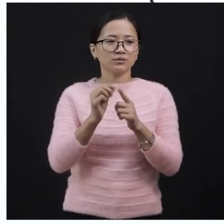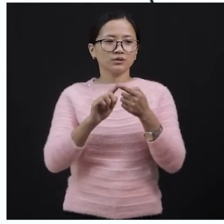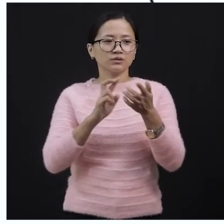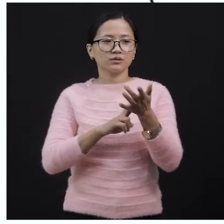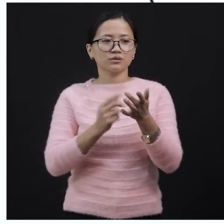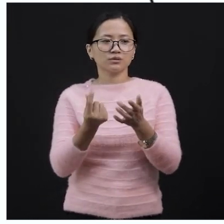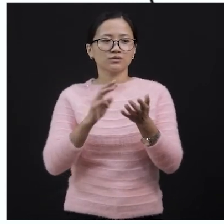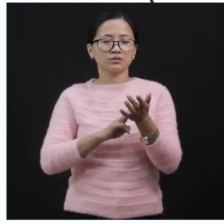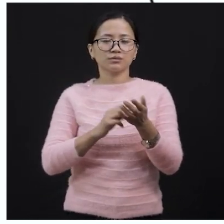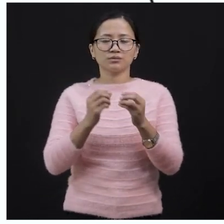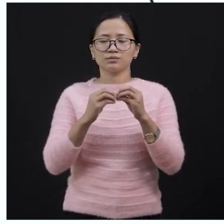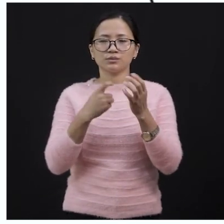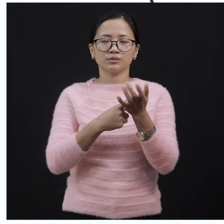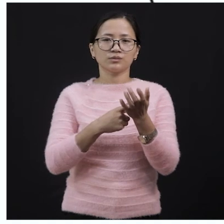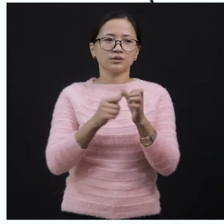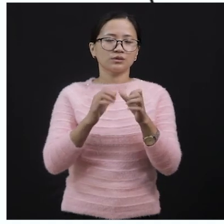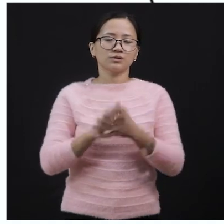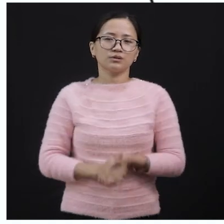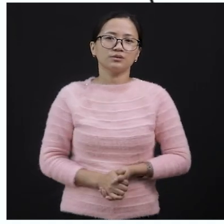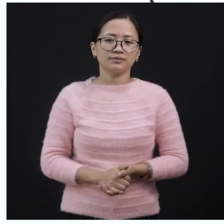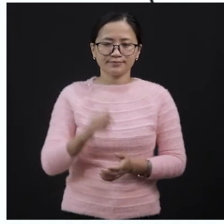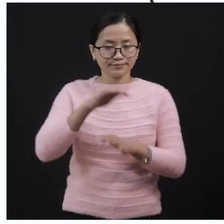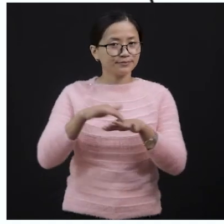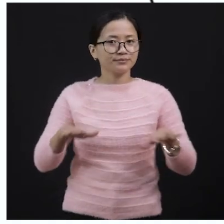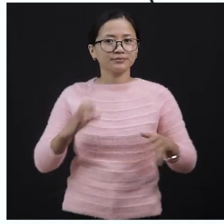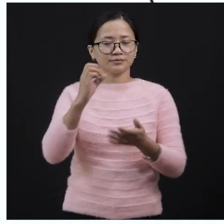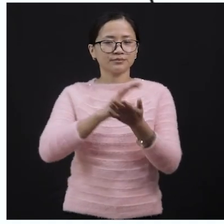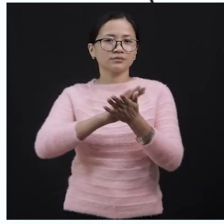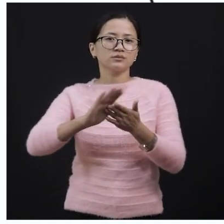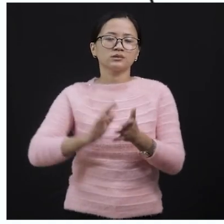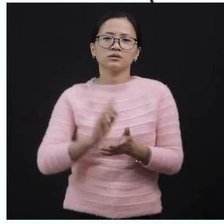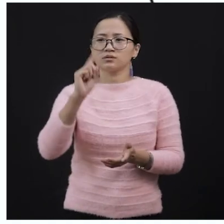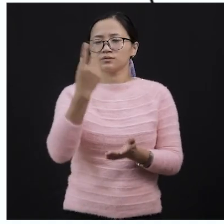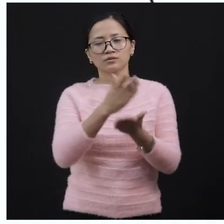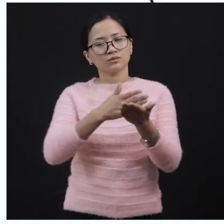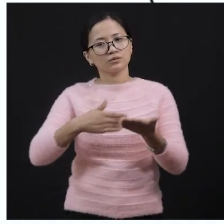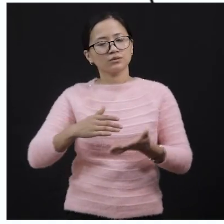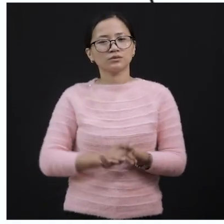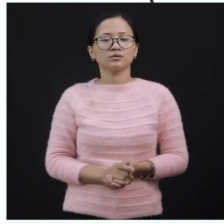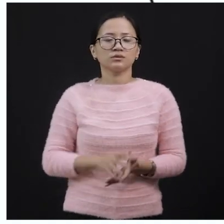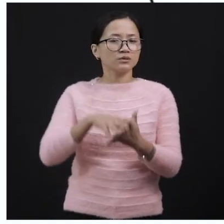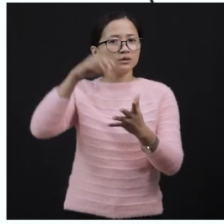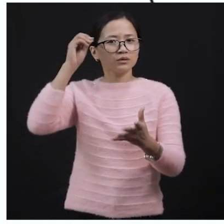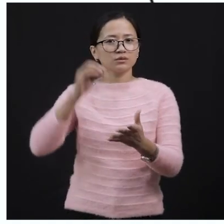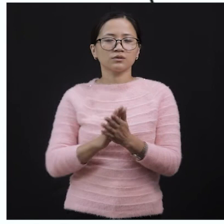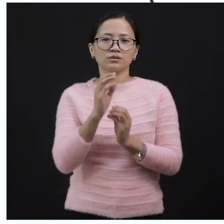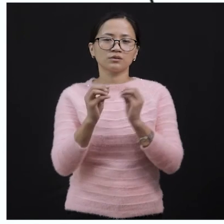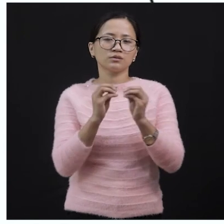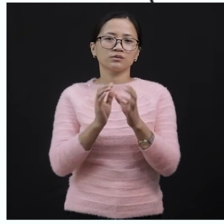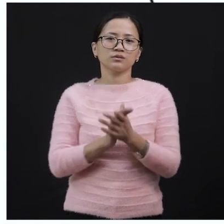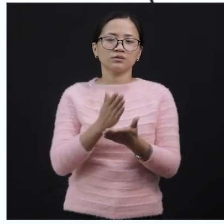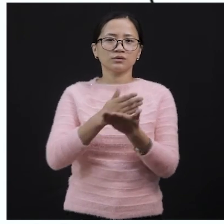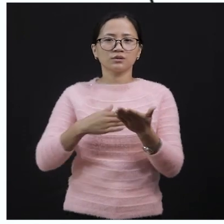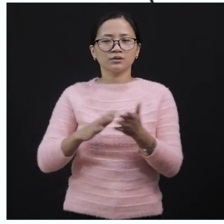penumbra. So dear students, in this chapter, in the first part of this chapter, we have learned about